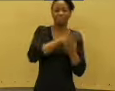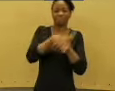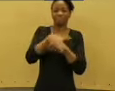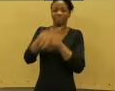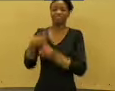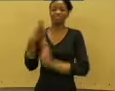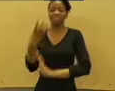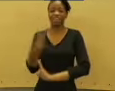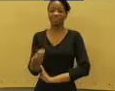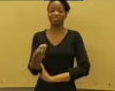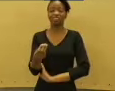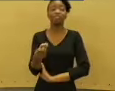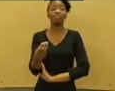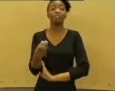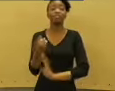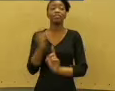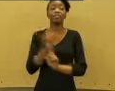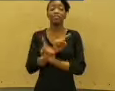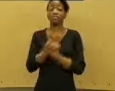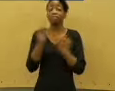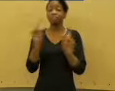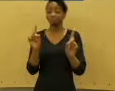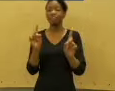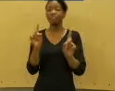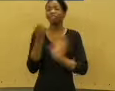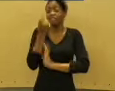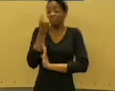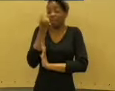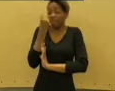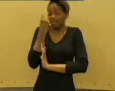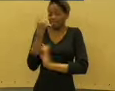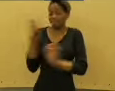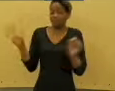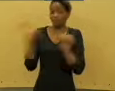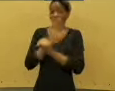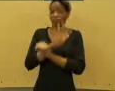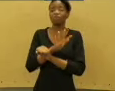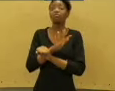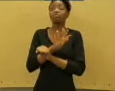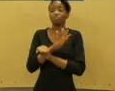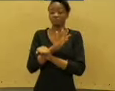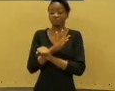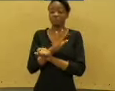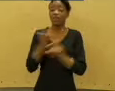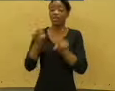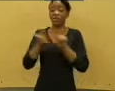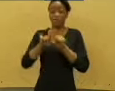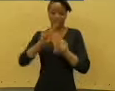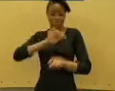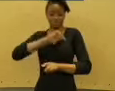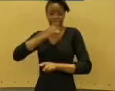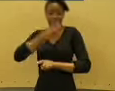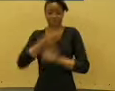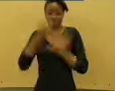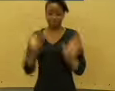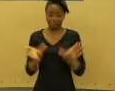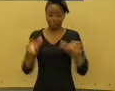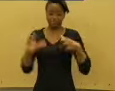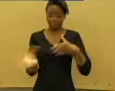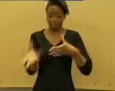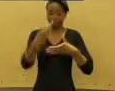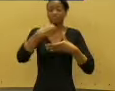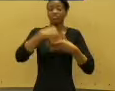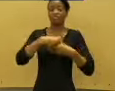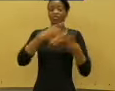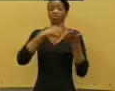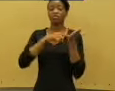So like if we can borrow from those understandings and bring it into the gender justice space, it can also show us